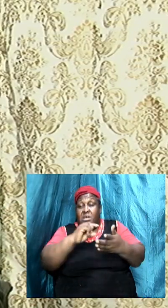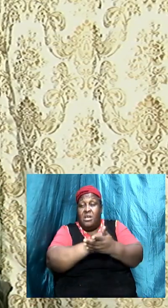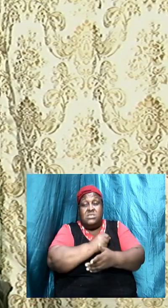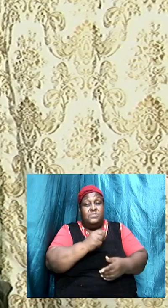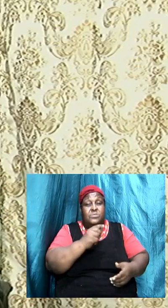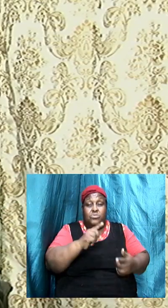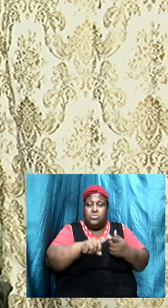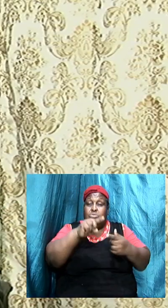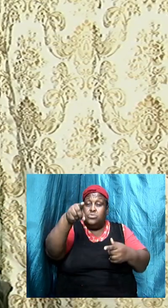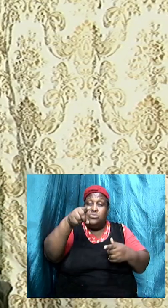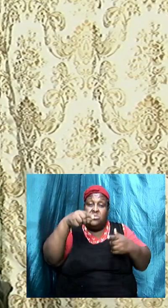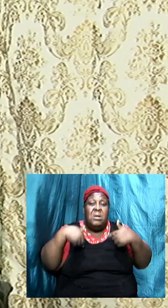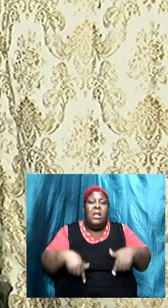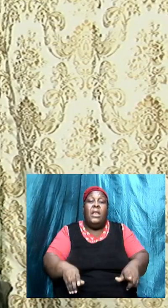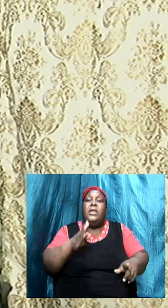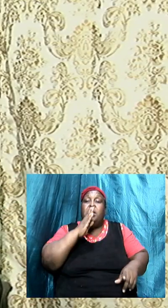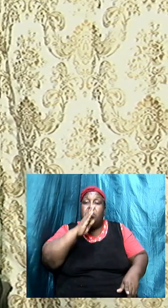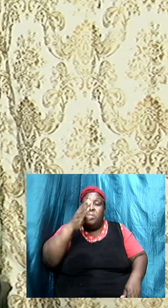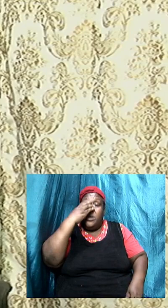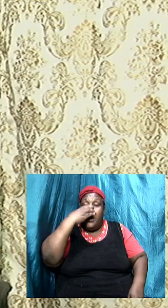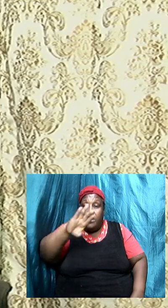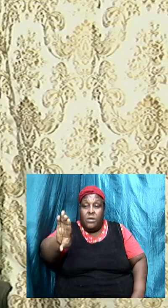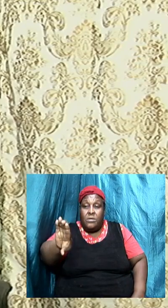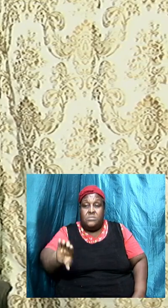let him be a curse.